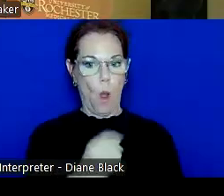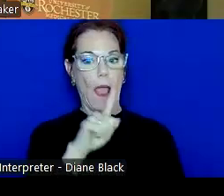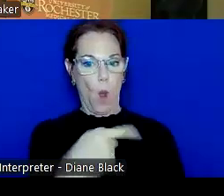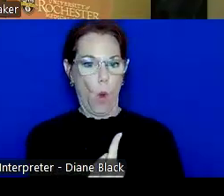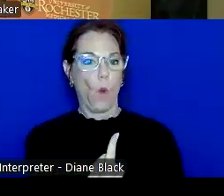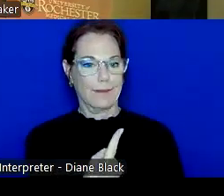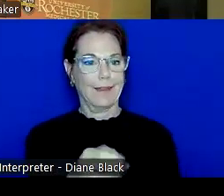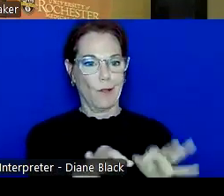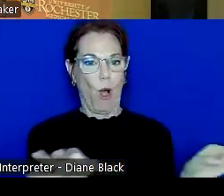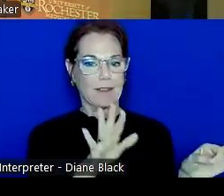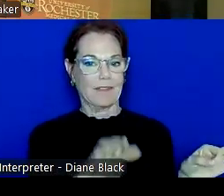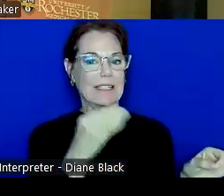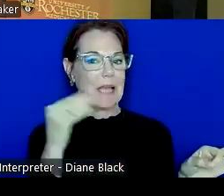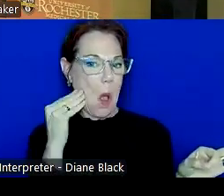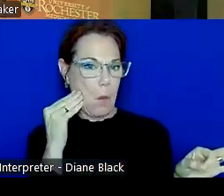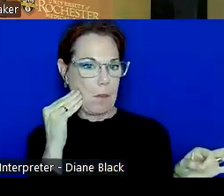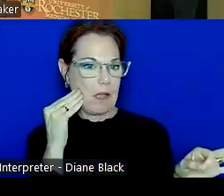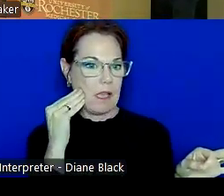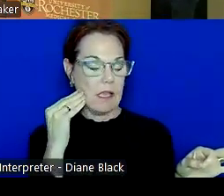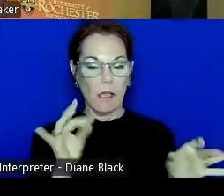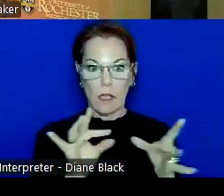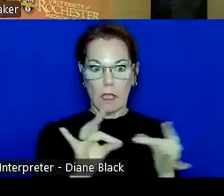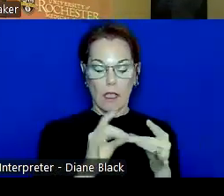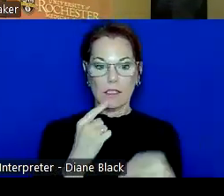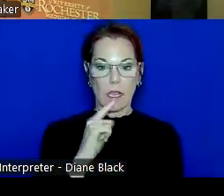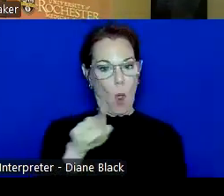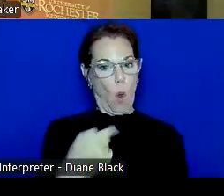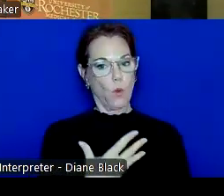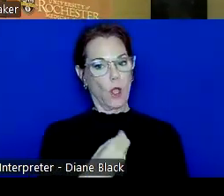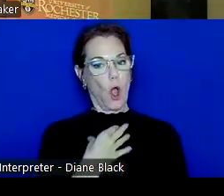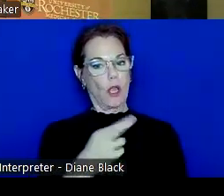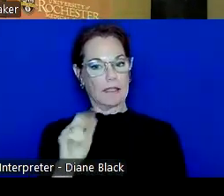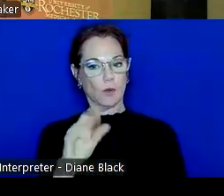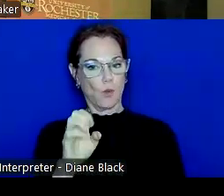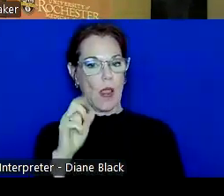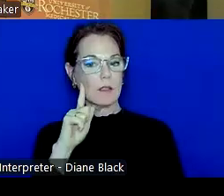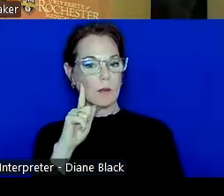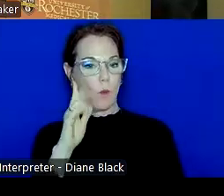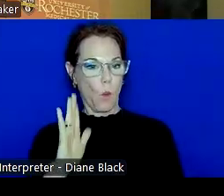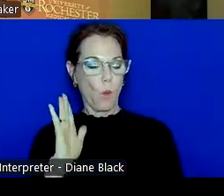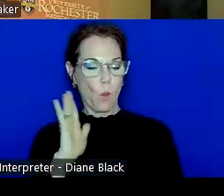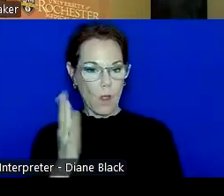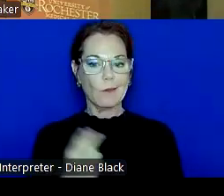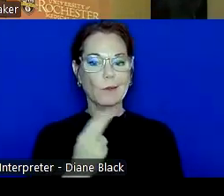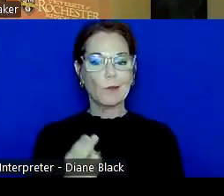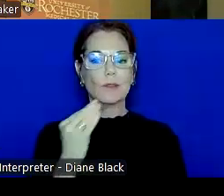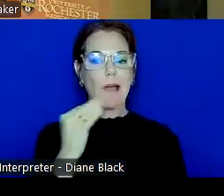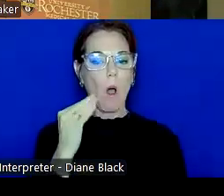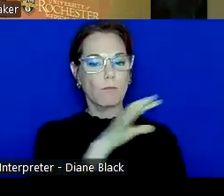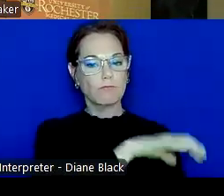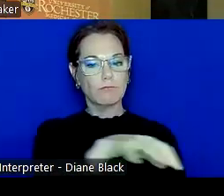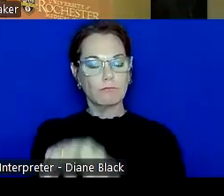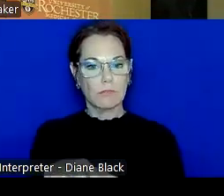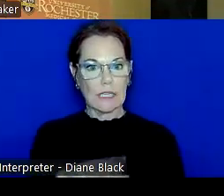McFarland Farms that said no one other than the Caucasian race shall use or occupy any of these homes. His name is on an advertisement for